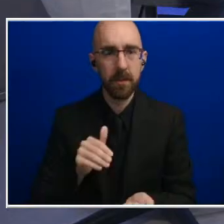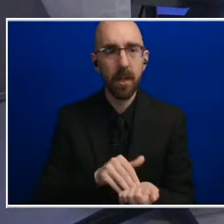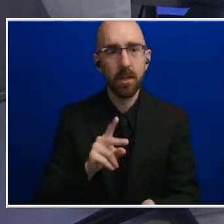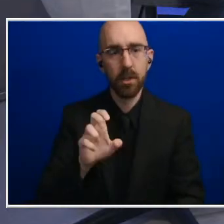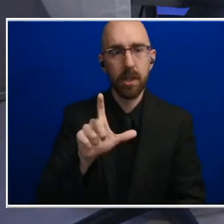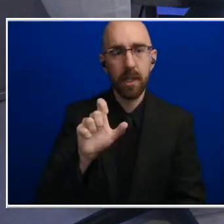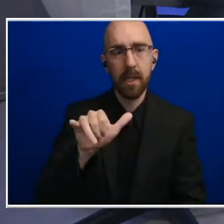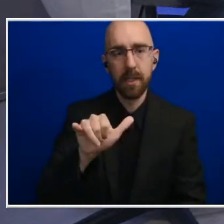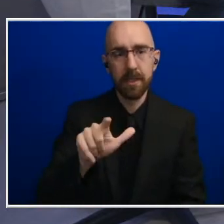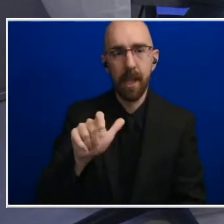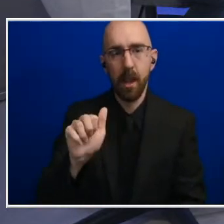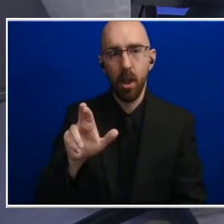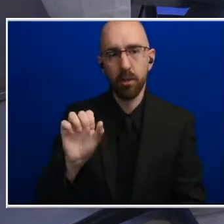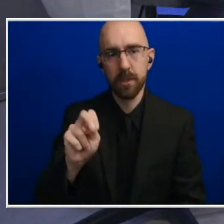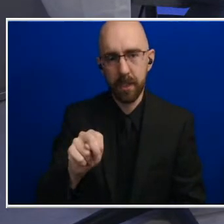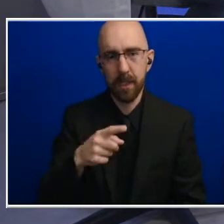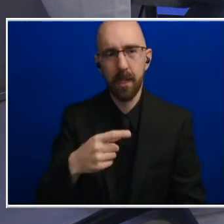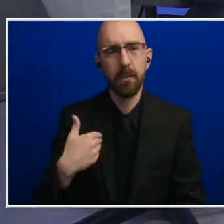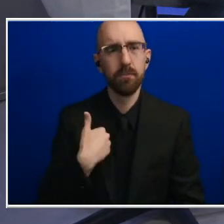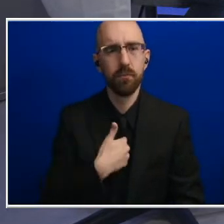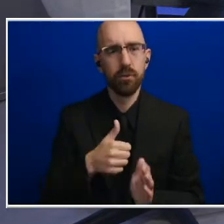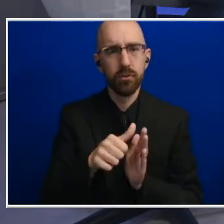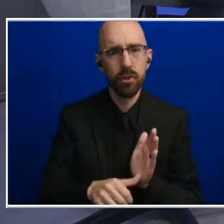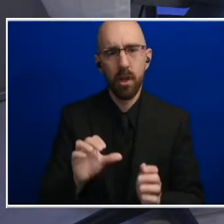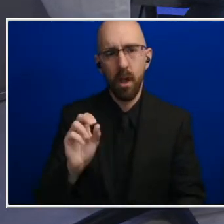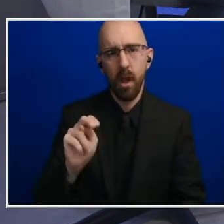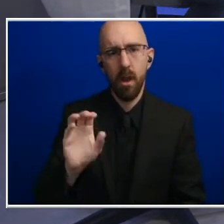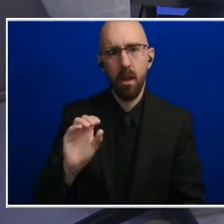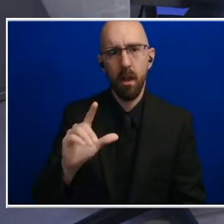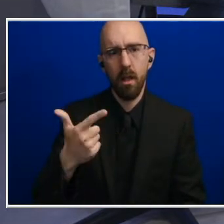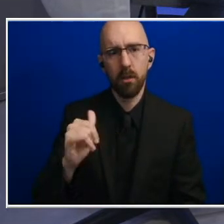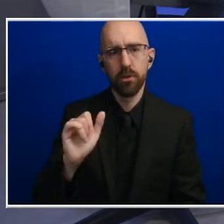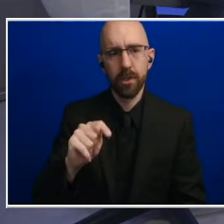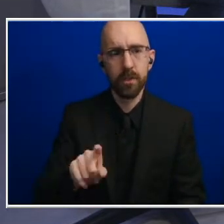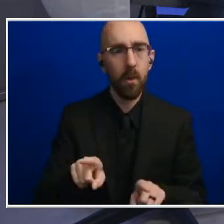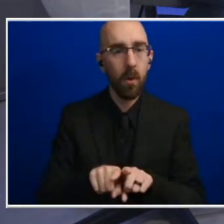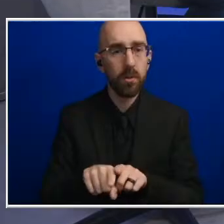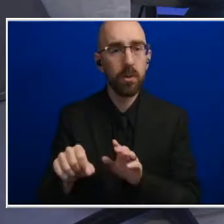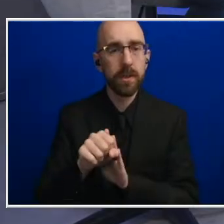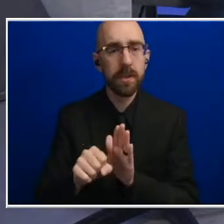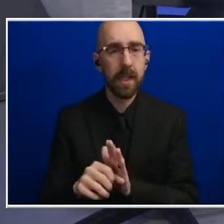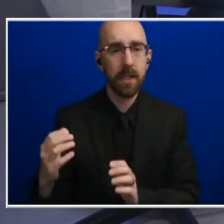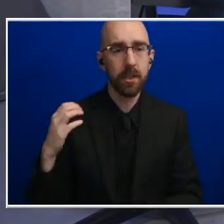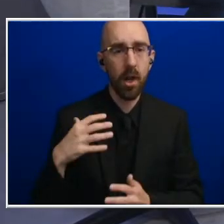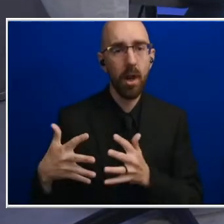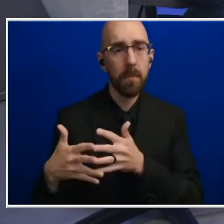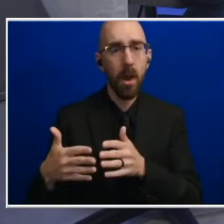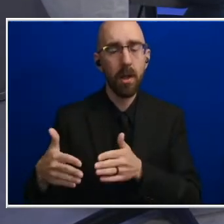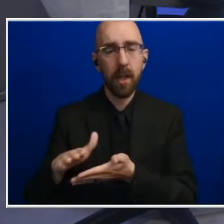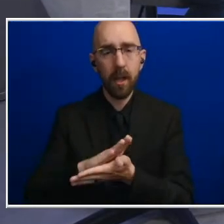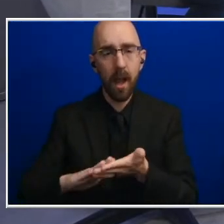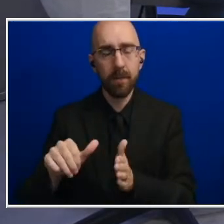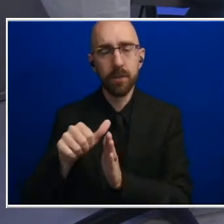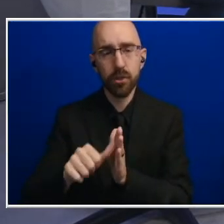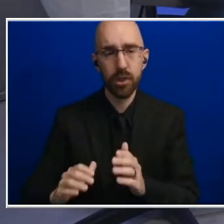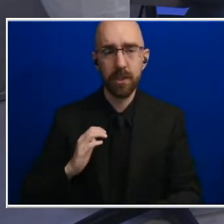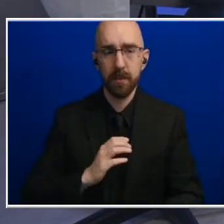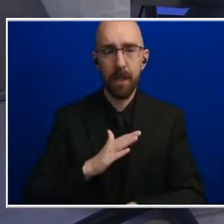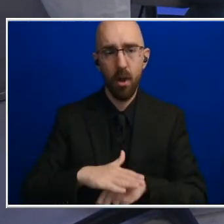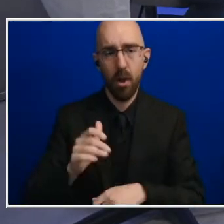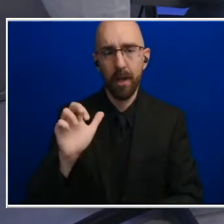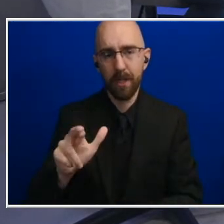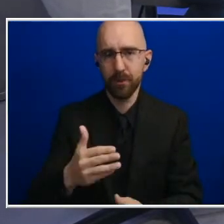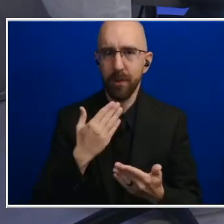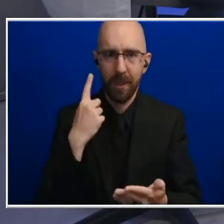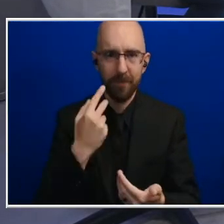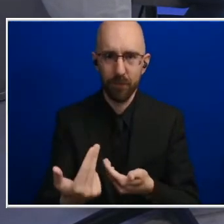surgical oncologist at the Cancer Center, as well as the state chair of the American College of Surgeons Committee on Cancer. Thank you both for being here. Happy to be here. Thank